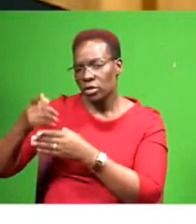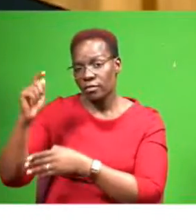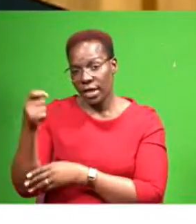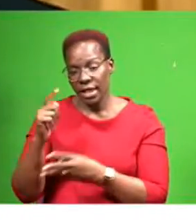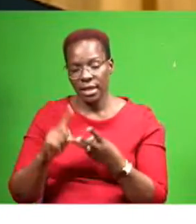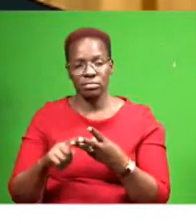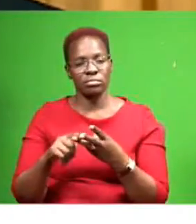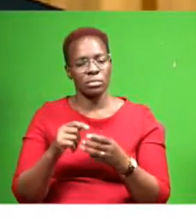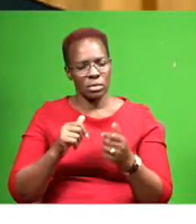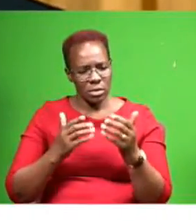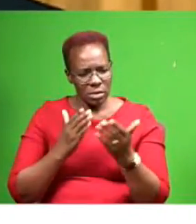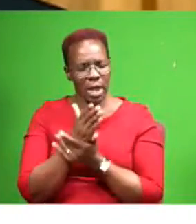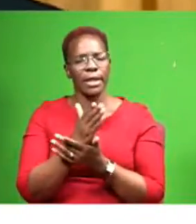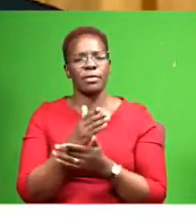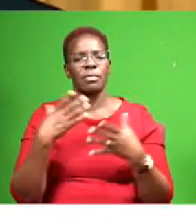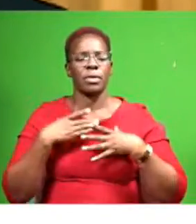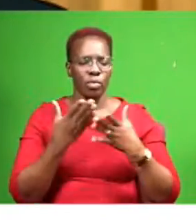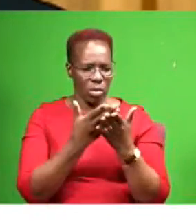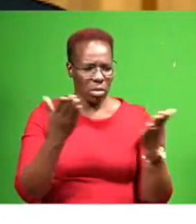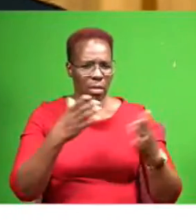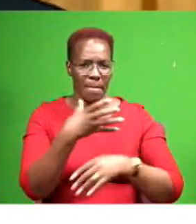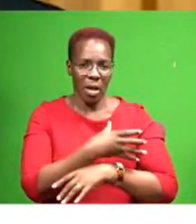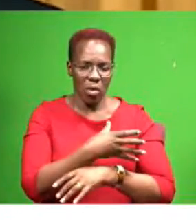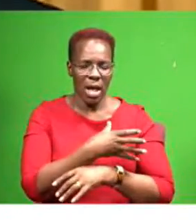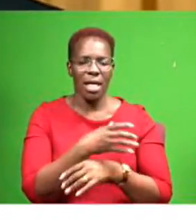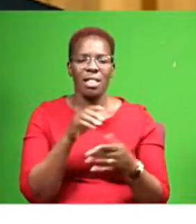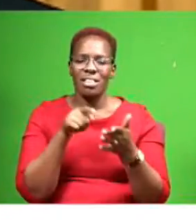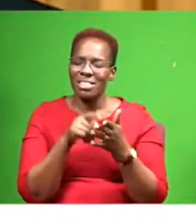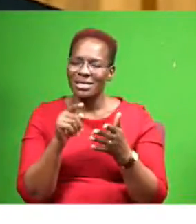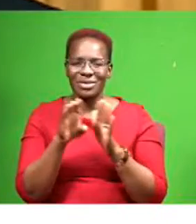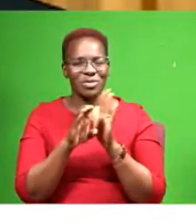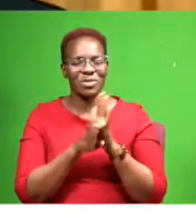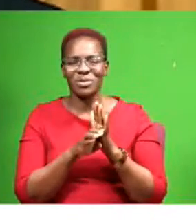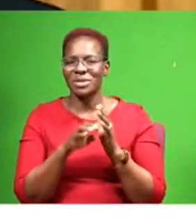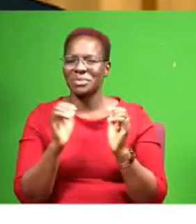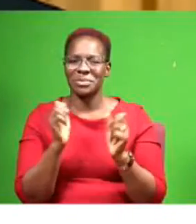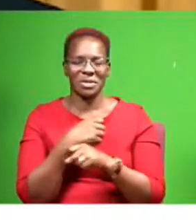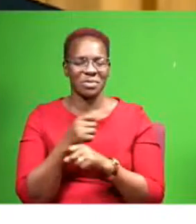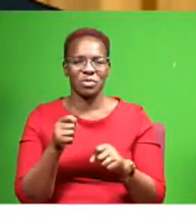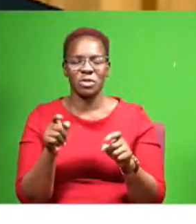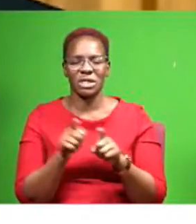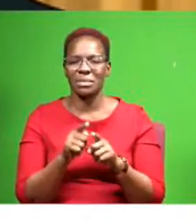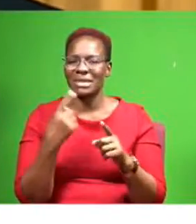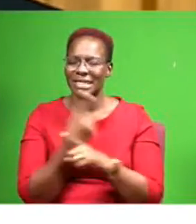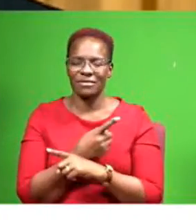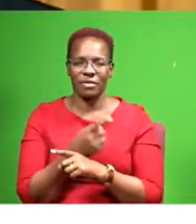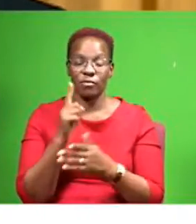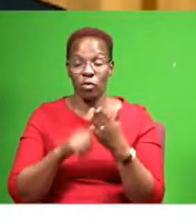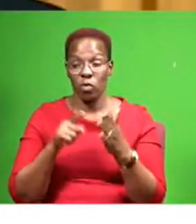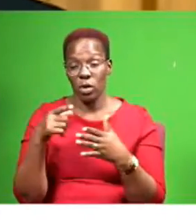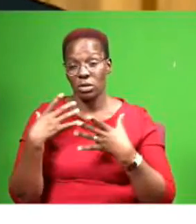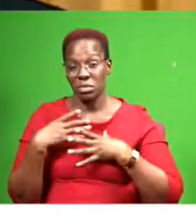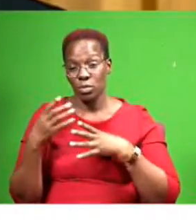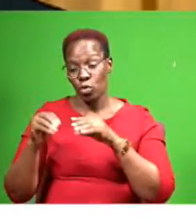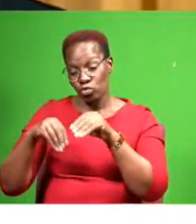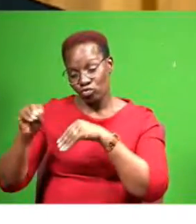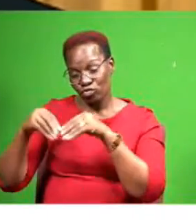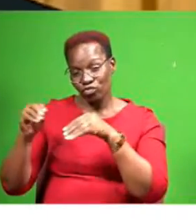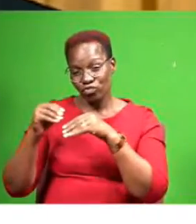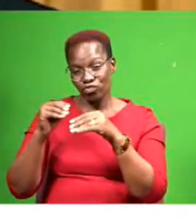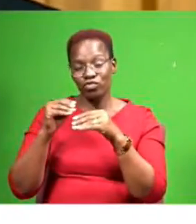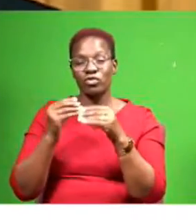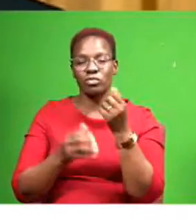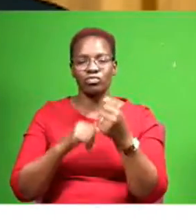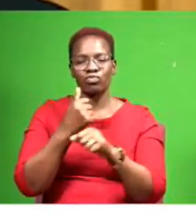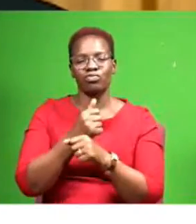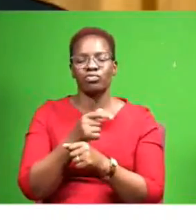the document would not have its identity and would be a completely different document from what was envisaged by the people and the framers of the